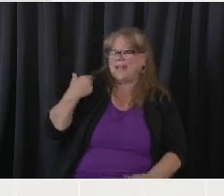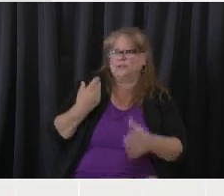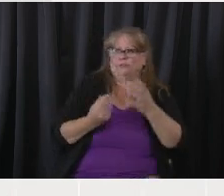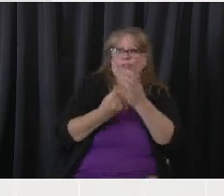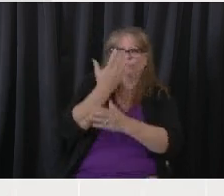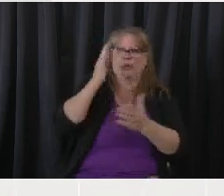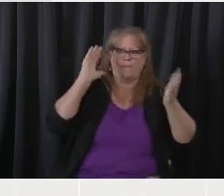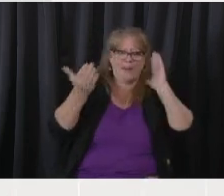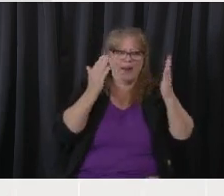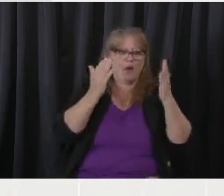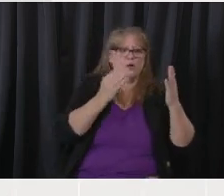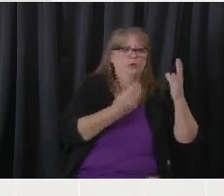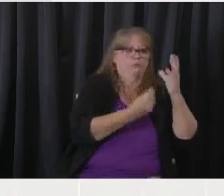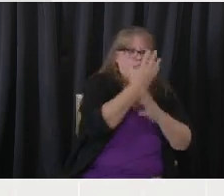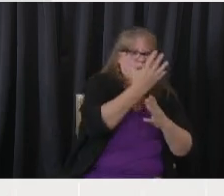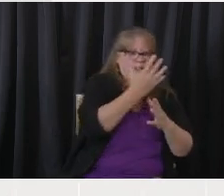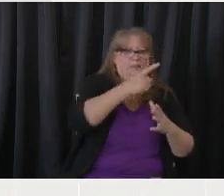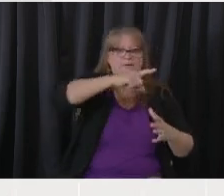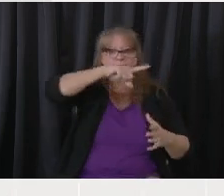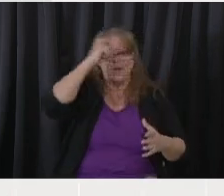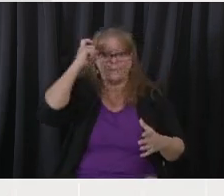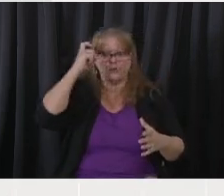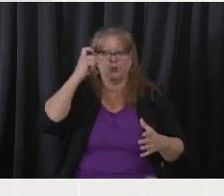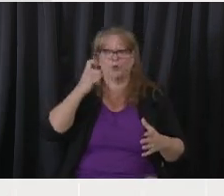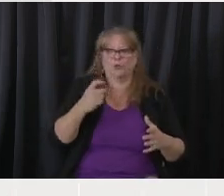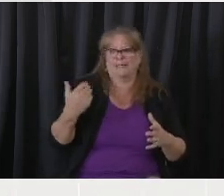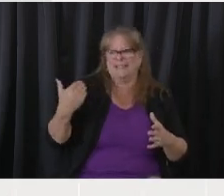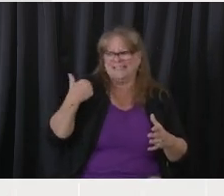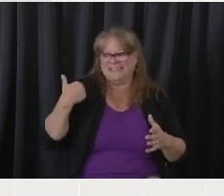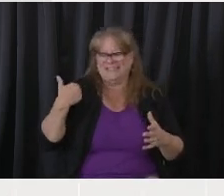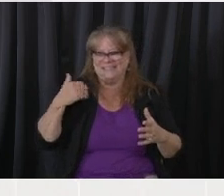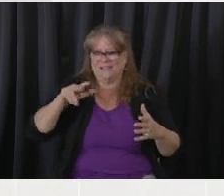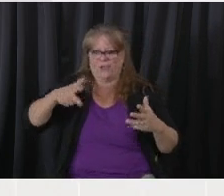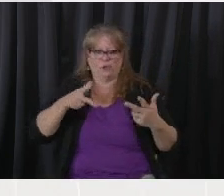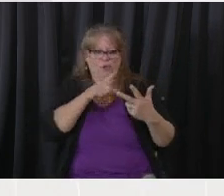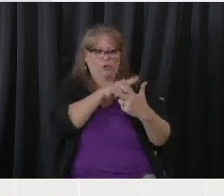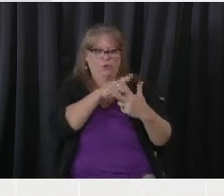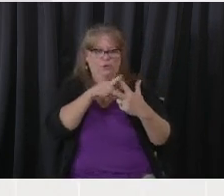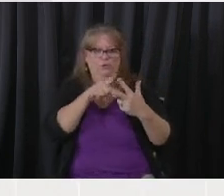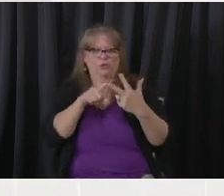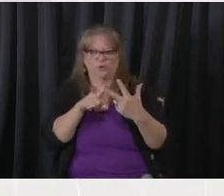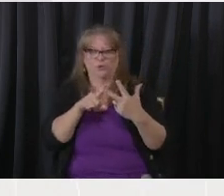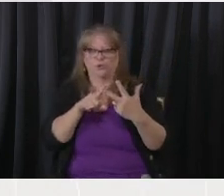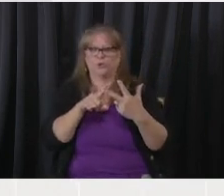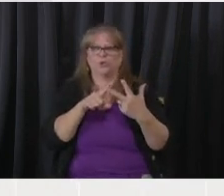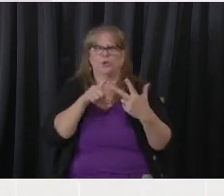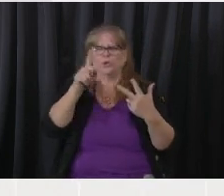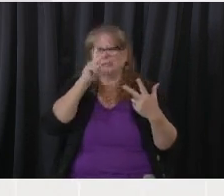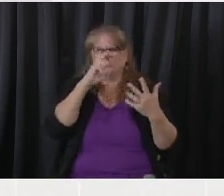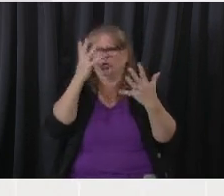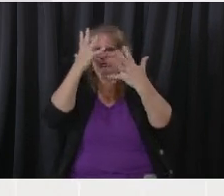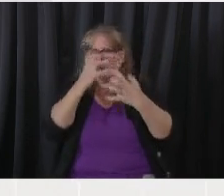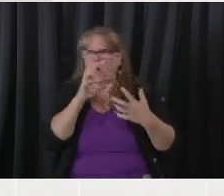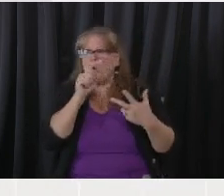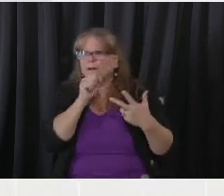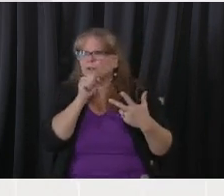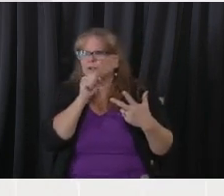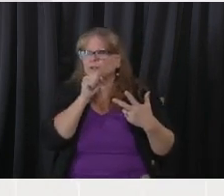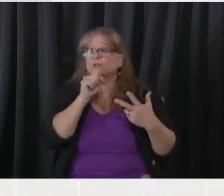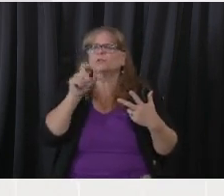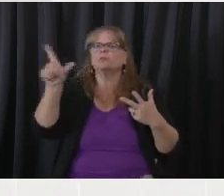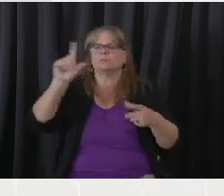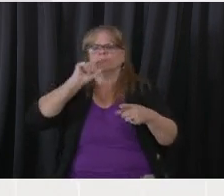seeing. In the darker orange bars, what you'll see are actual reported cases to the state. And so the takeaway here is that if you